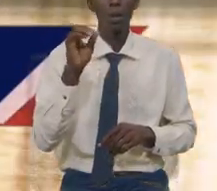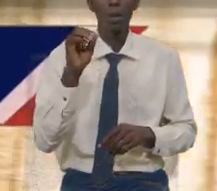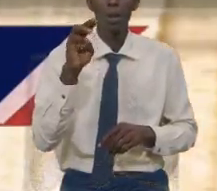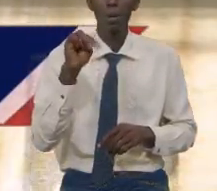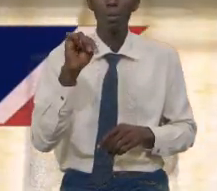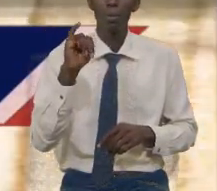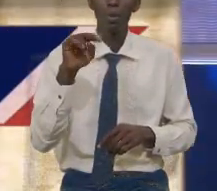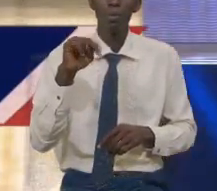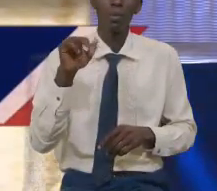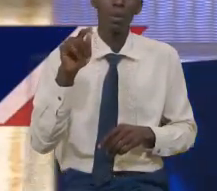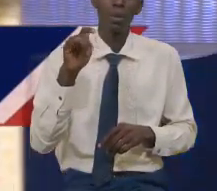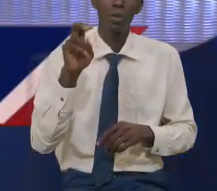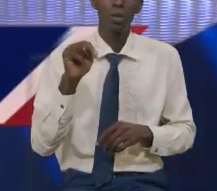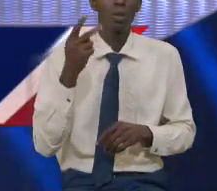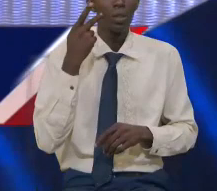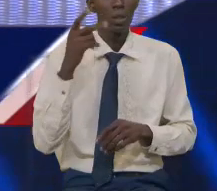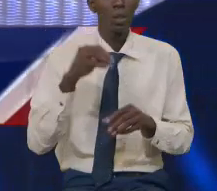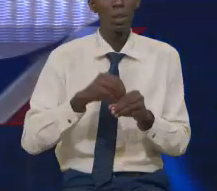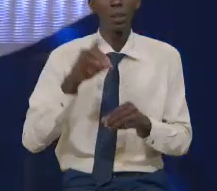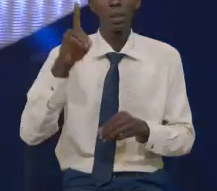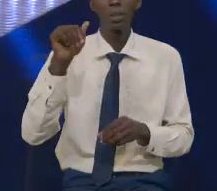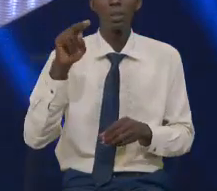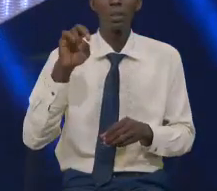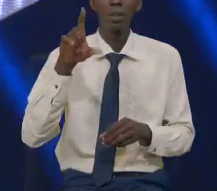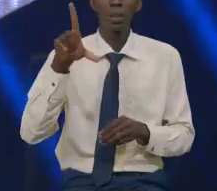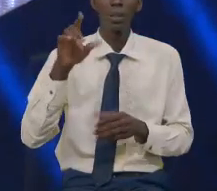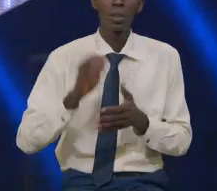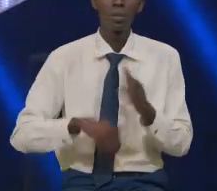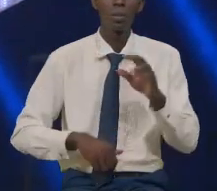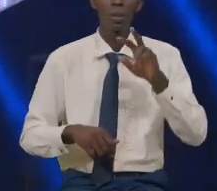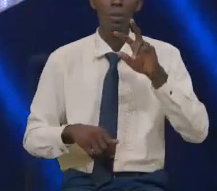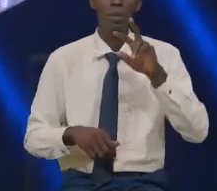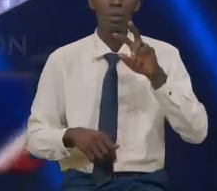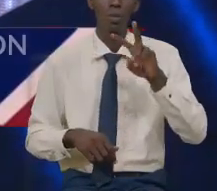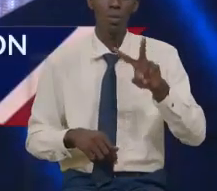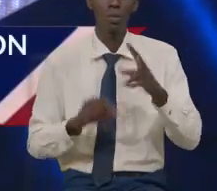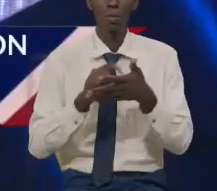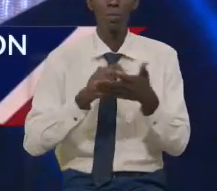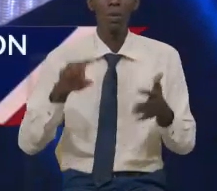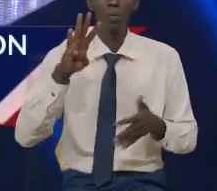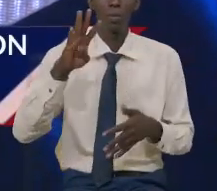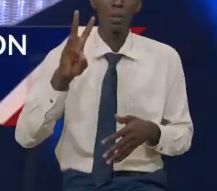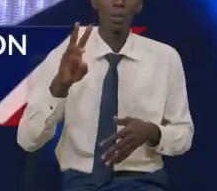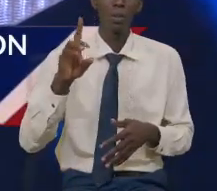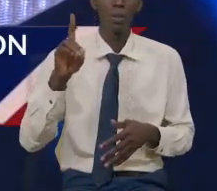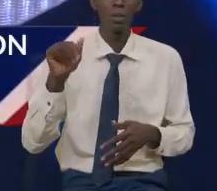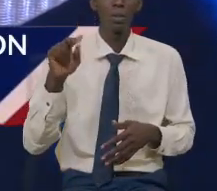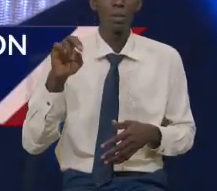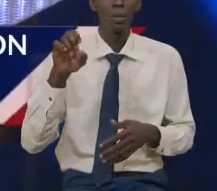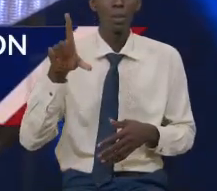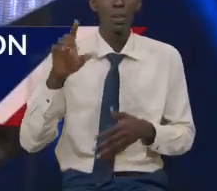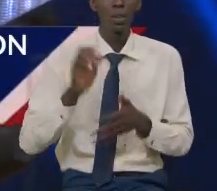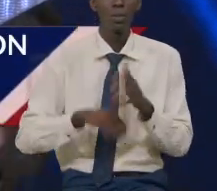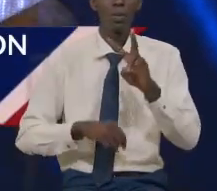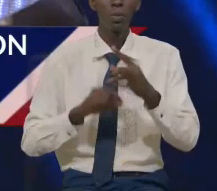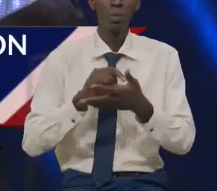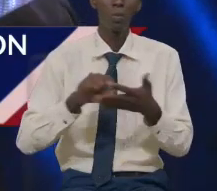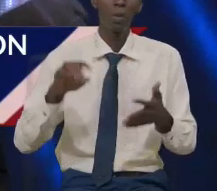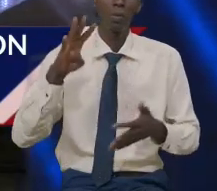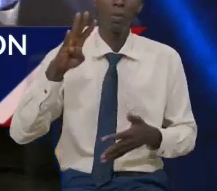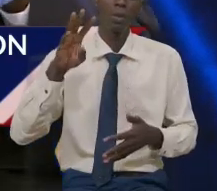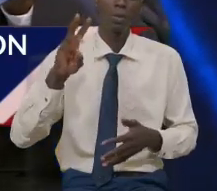at Daniel chapter 2, reading from verse 46. Daniel chapter 2, verse